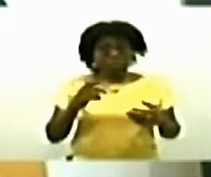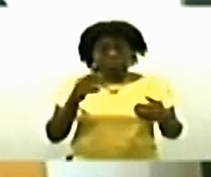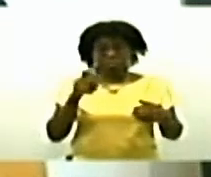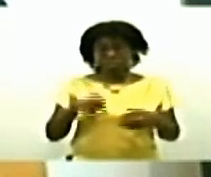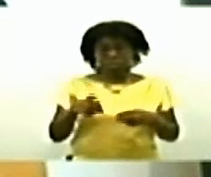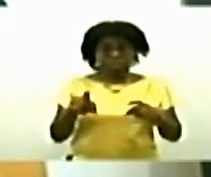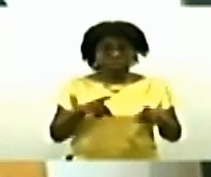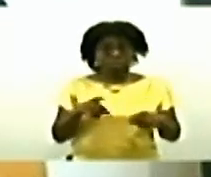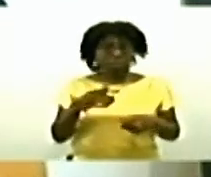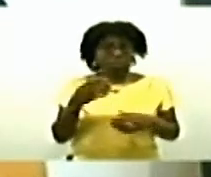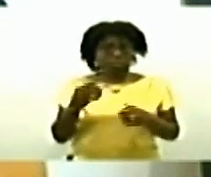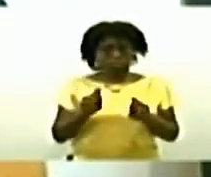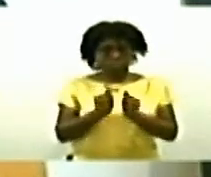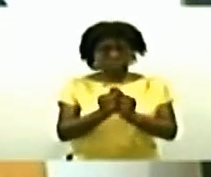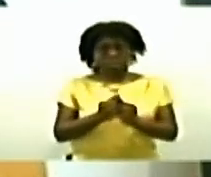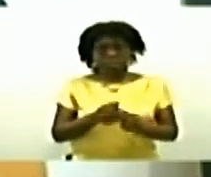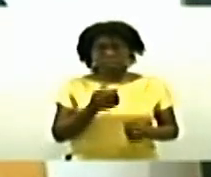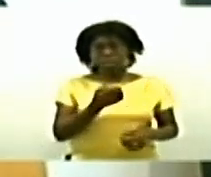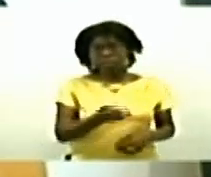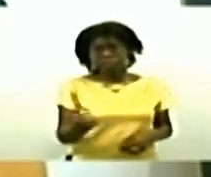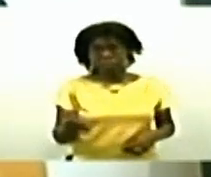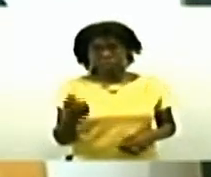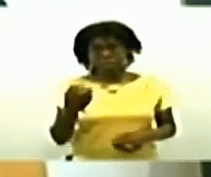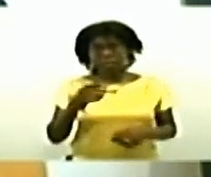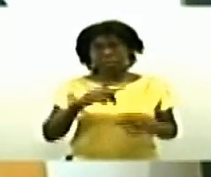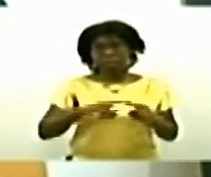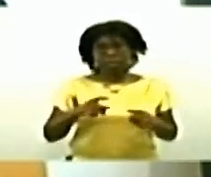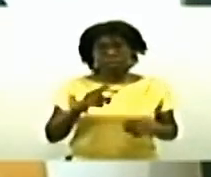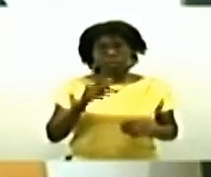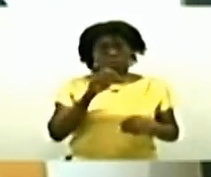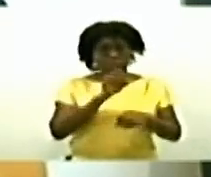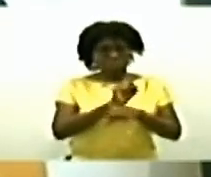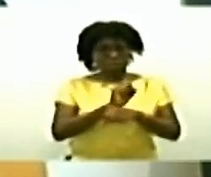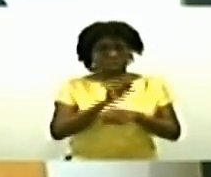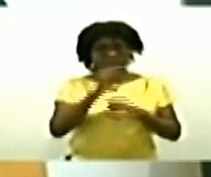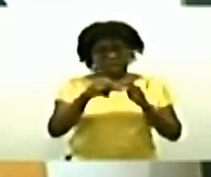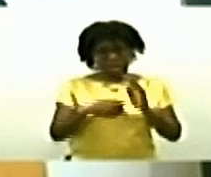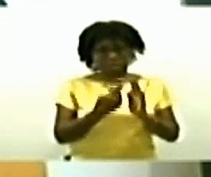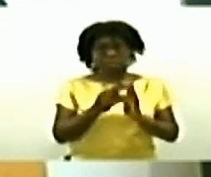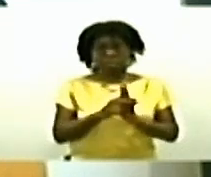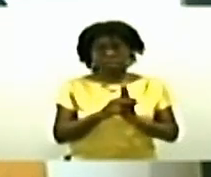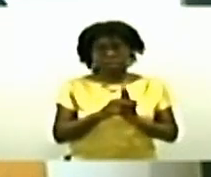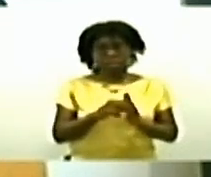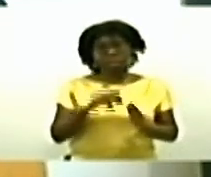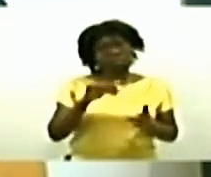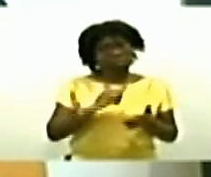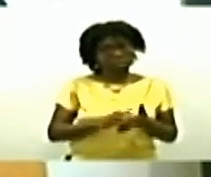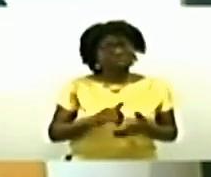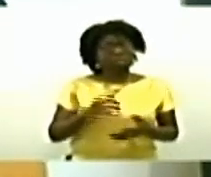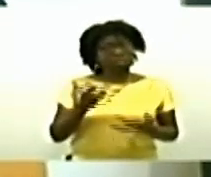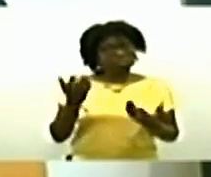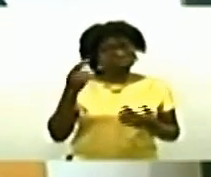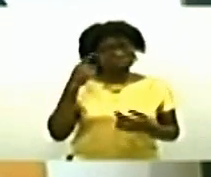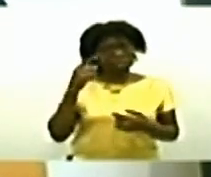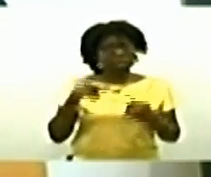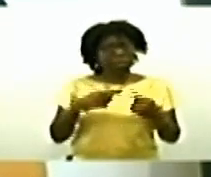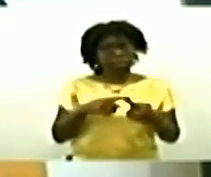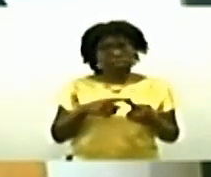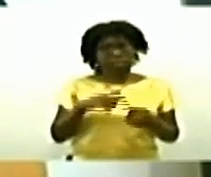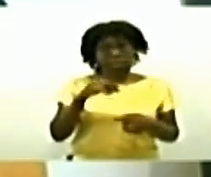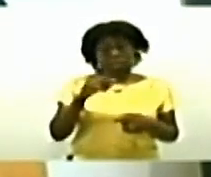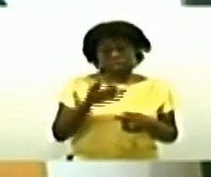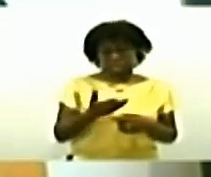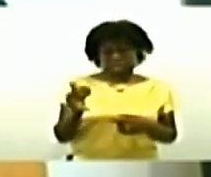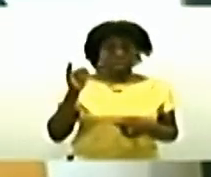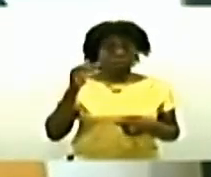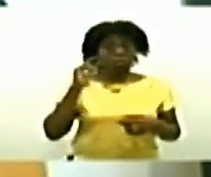with the equipment. But the question of the work hours, I think that is something of concern. Again, they would be also performing duties